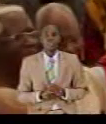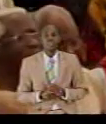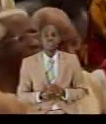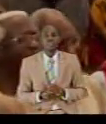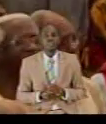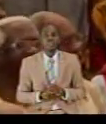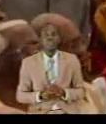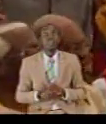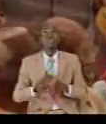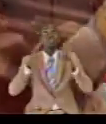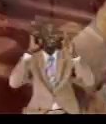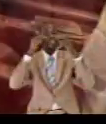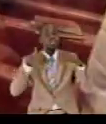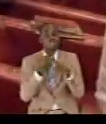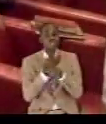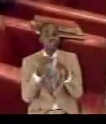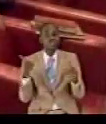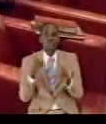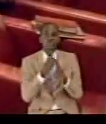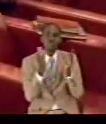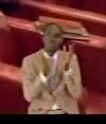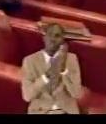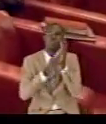He has delivered you. Praise him.